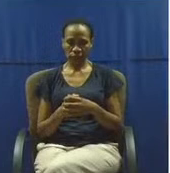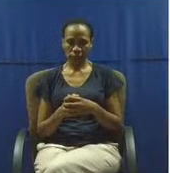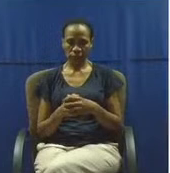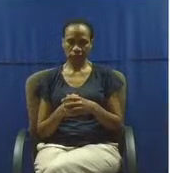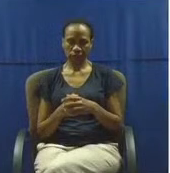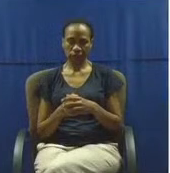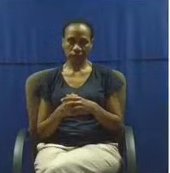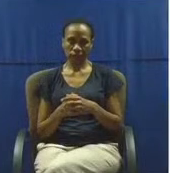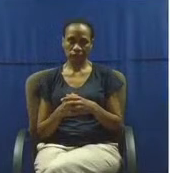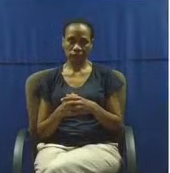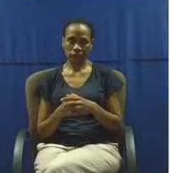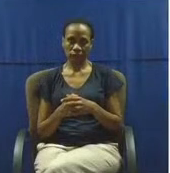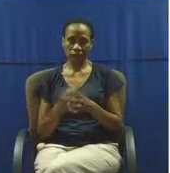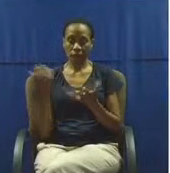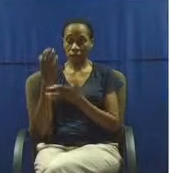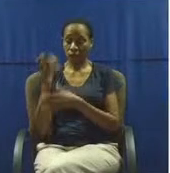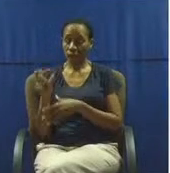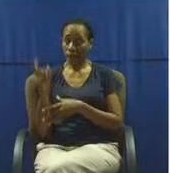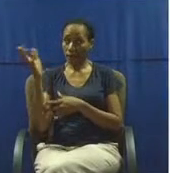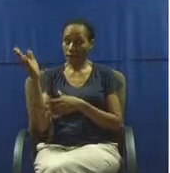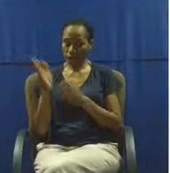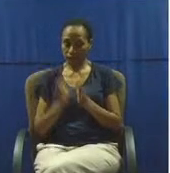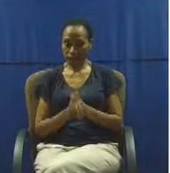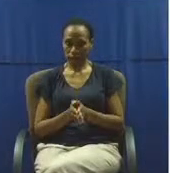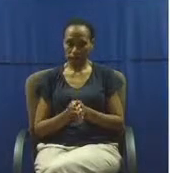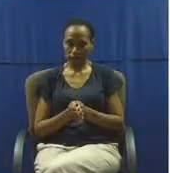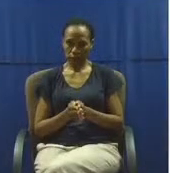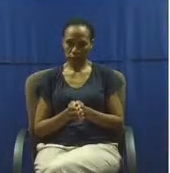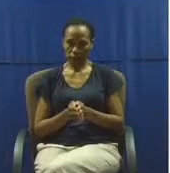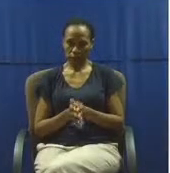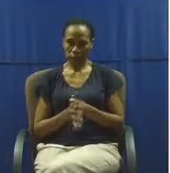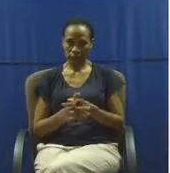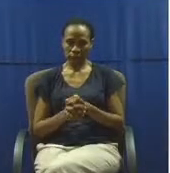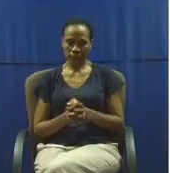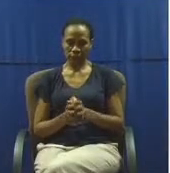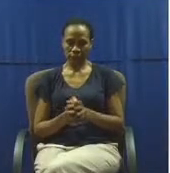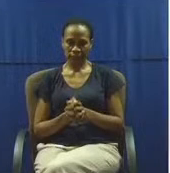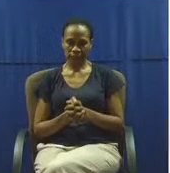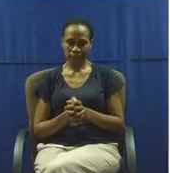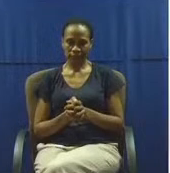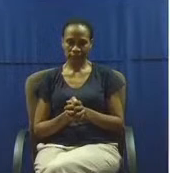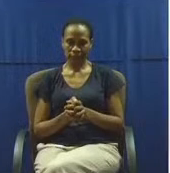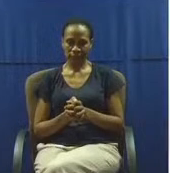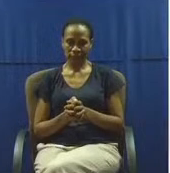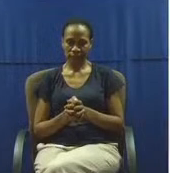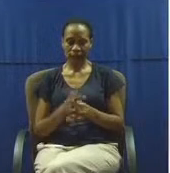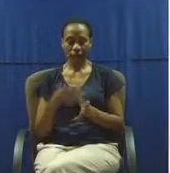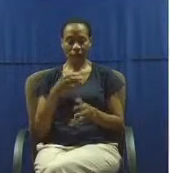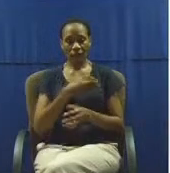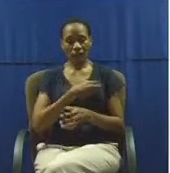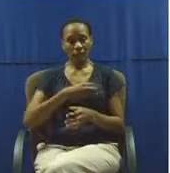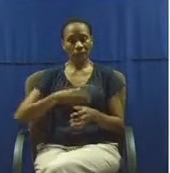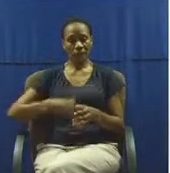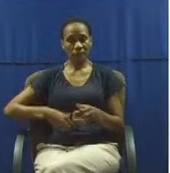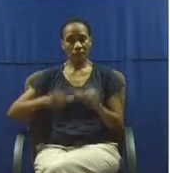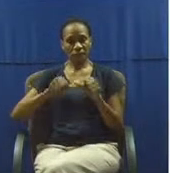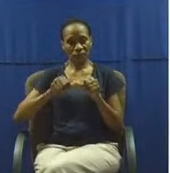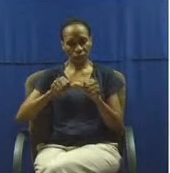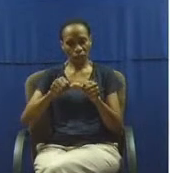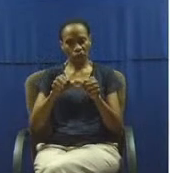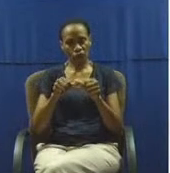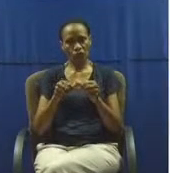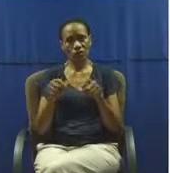Madam Speaker, ndi dovhe ndi livhuwe na zwirendo zwe vha zwi vhea